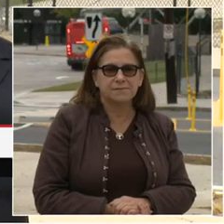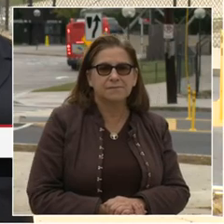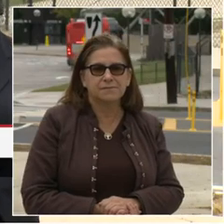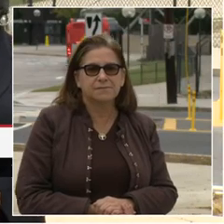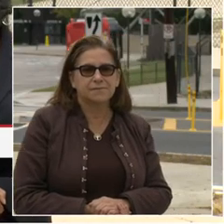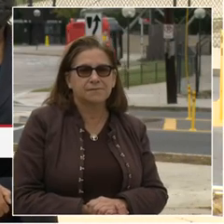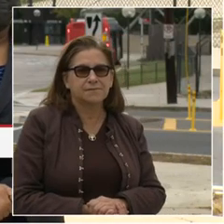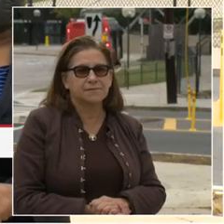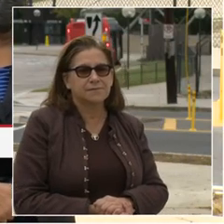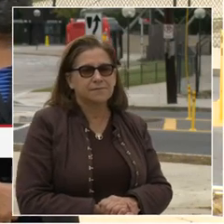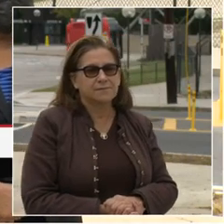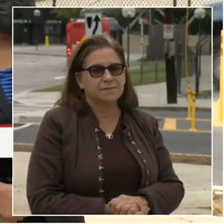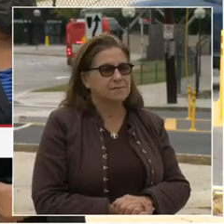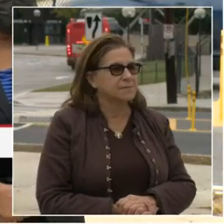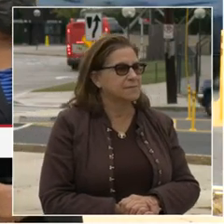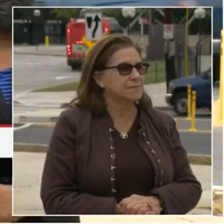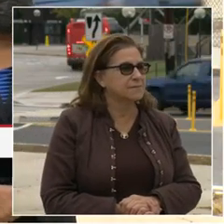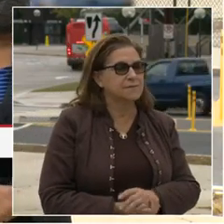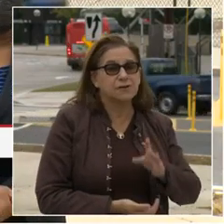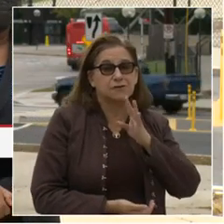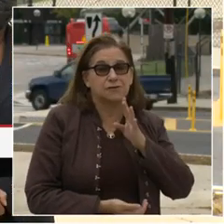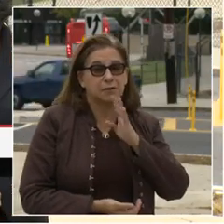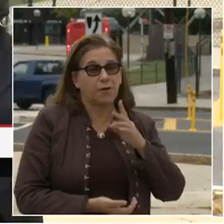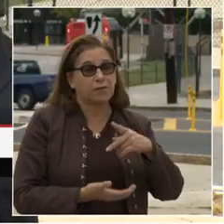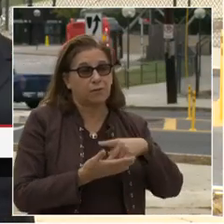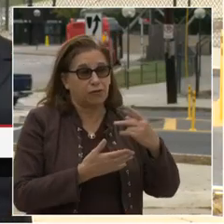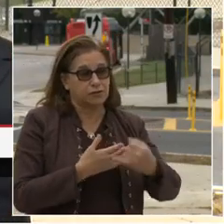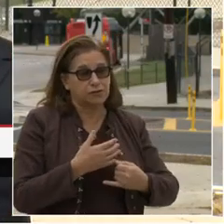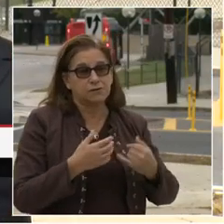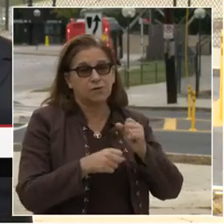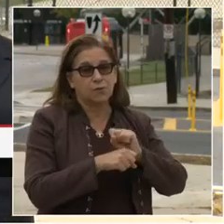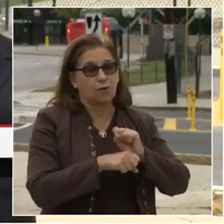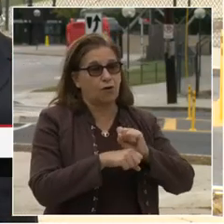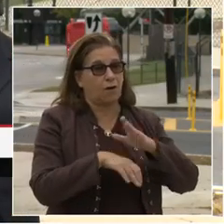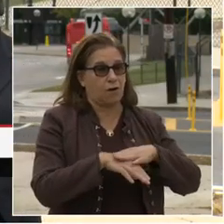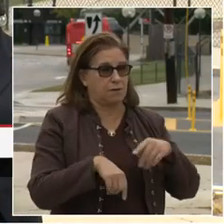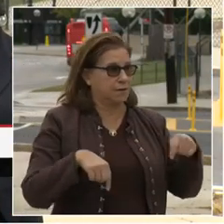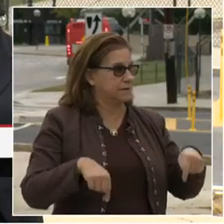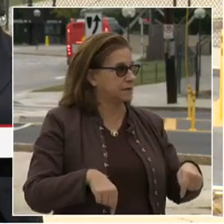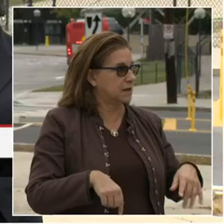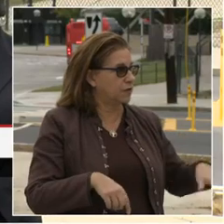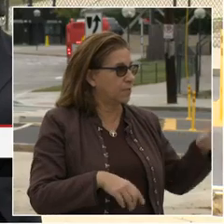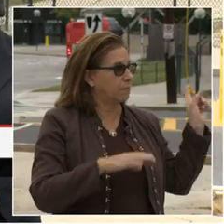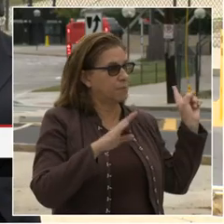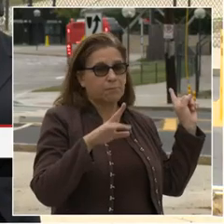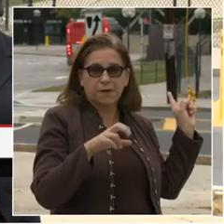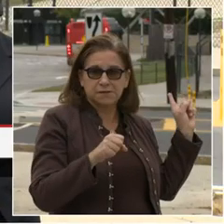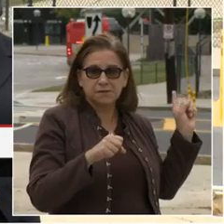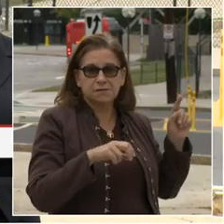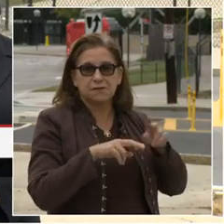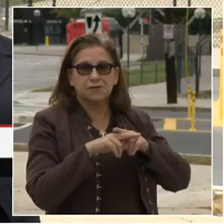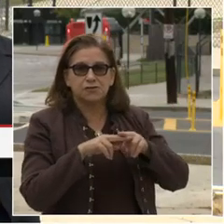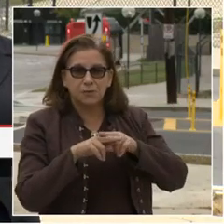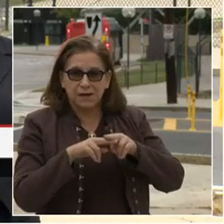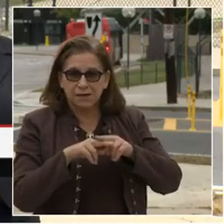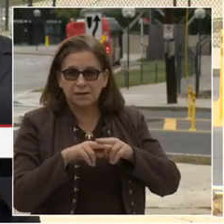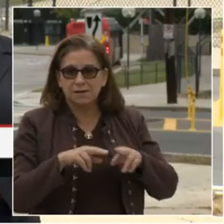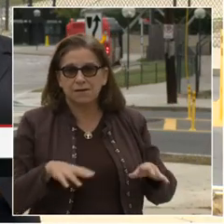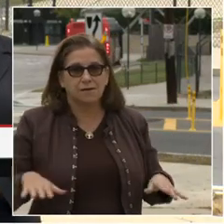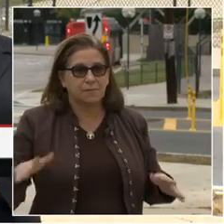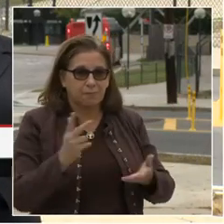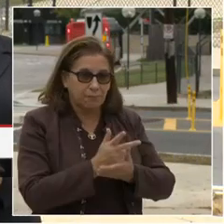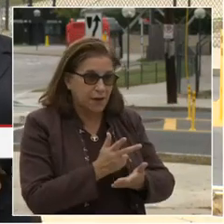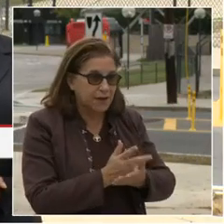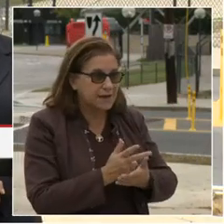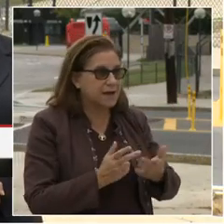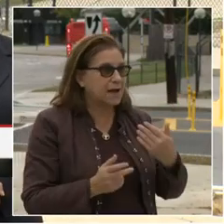Absolutely. And all of those things are super helpful. I'm going to end because I see Jim Slattery here with